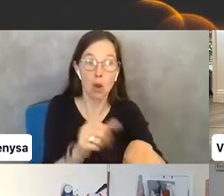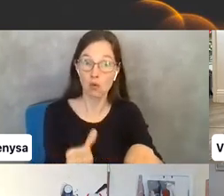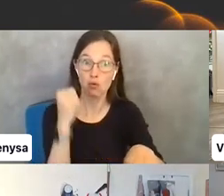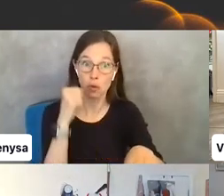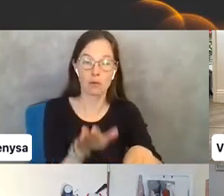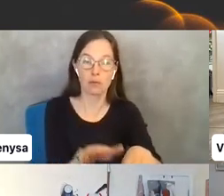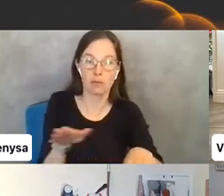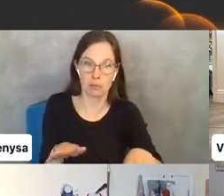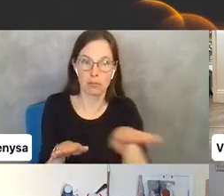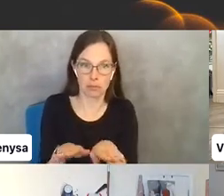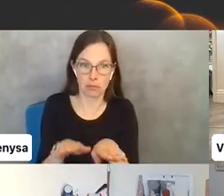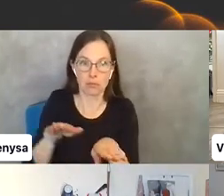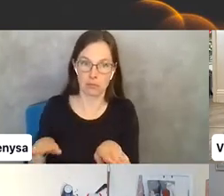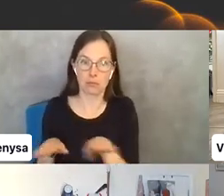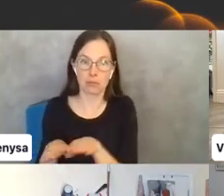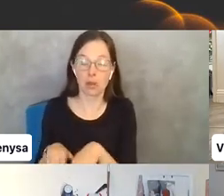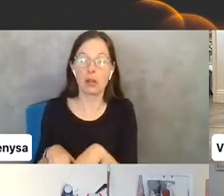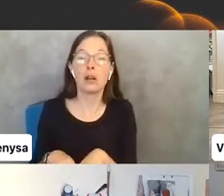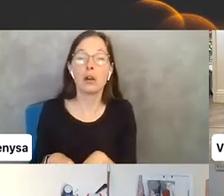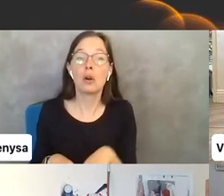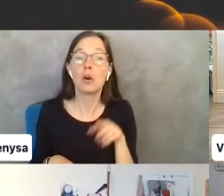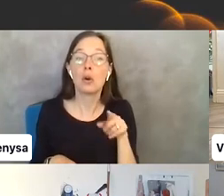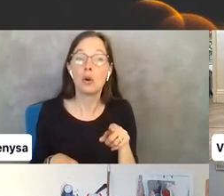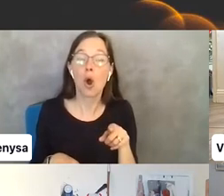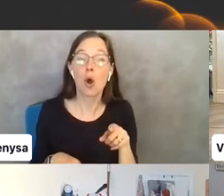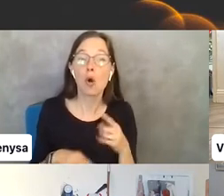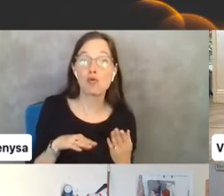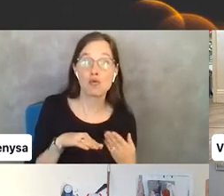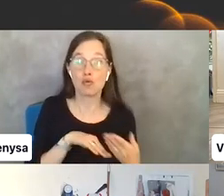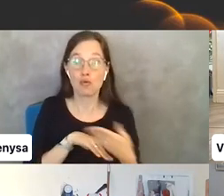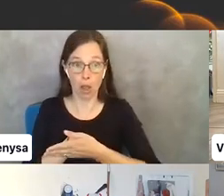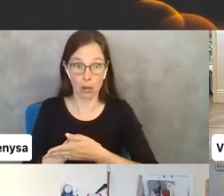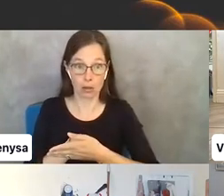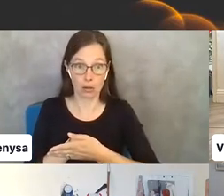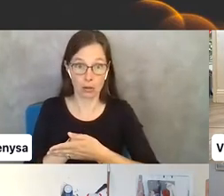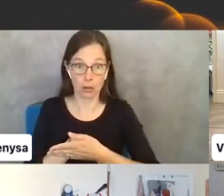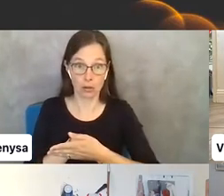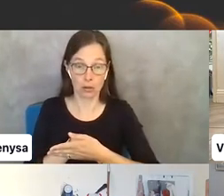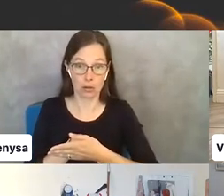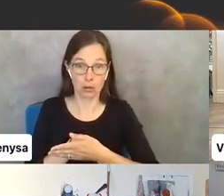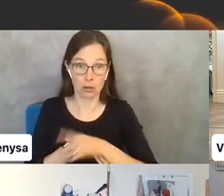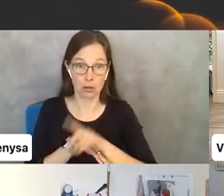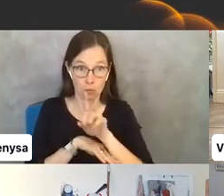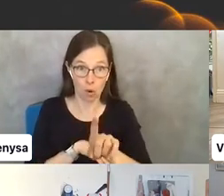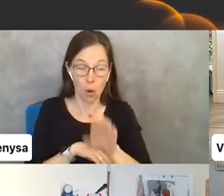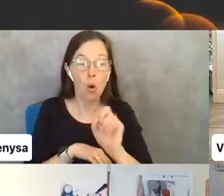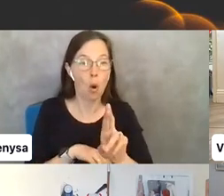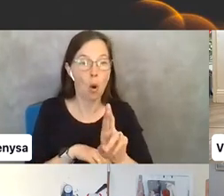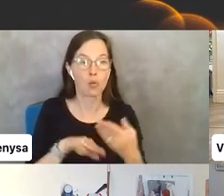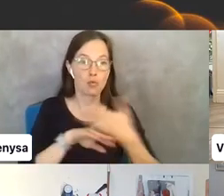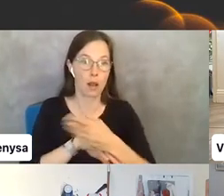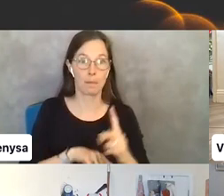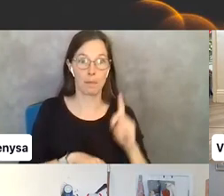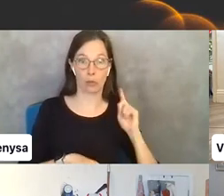front leg. When you are making a cross forward or a cross backwards, this is